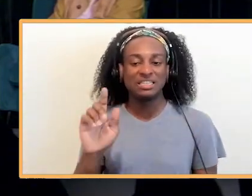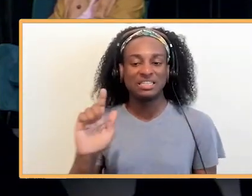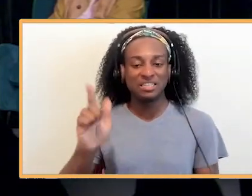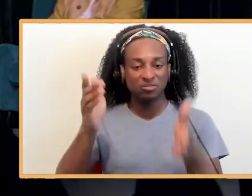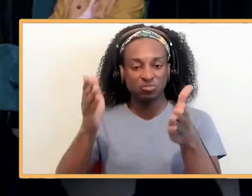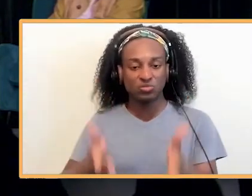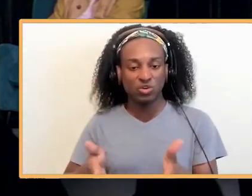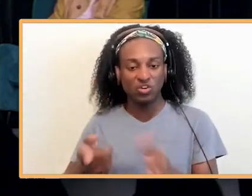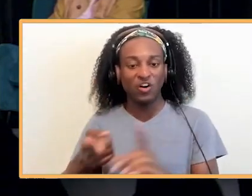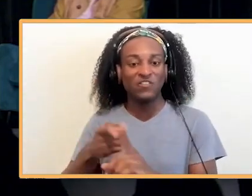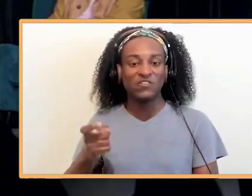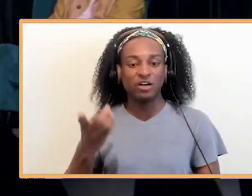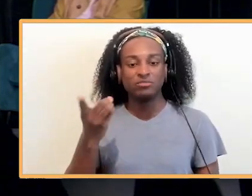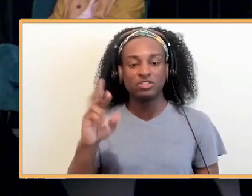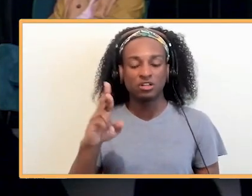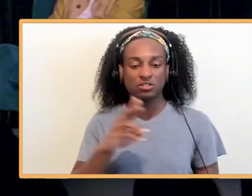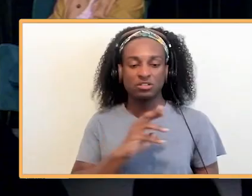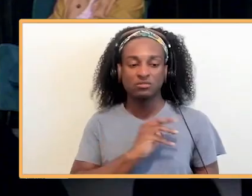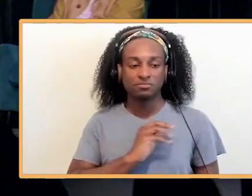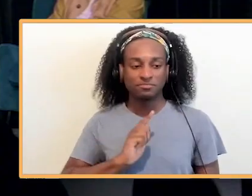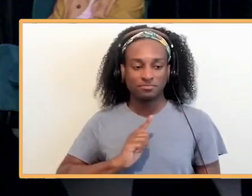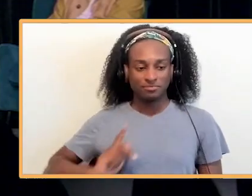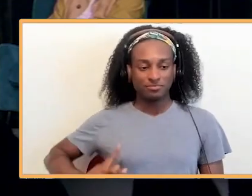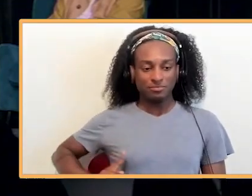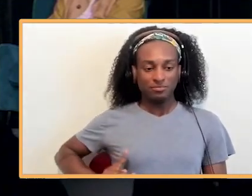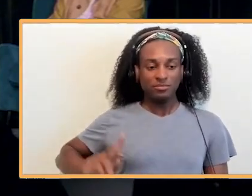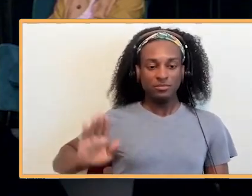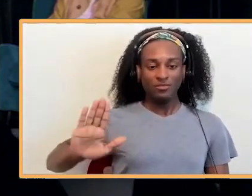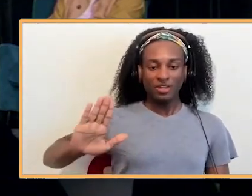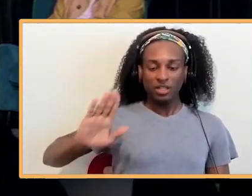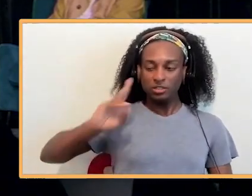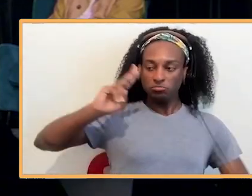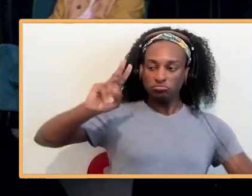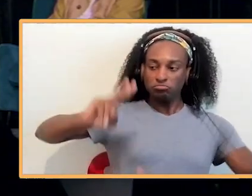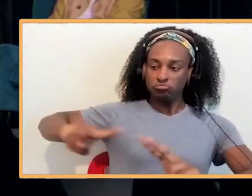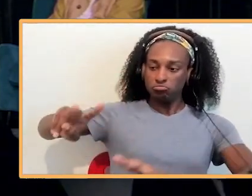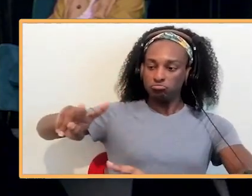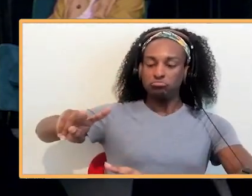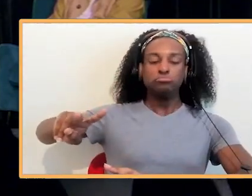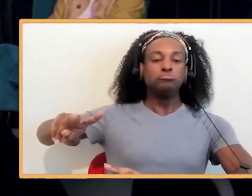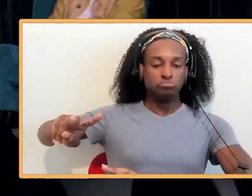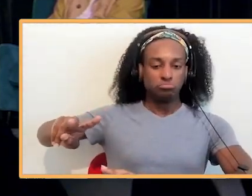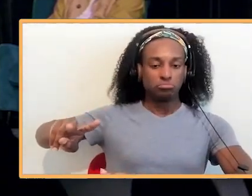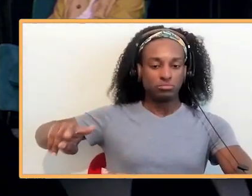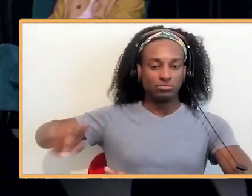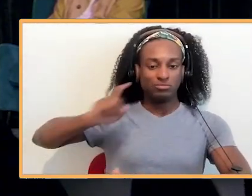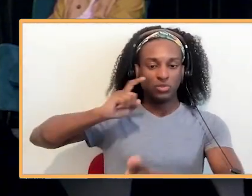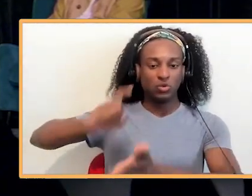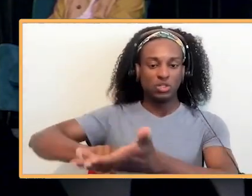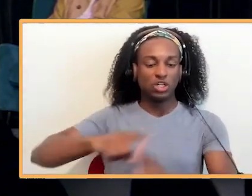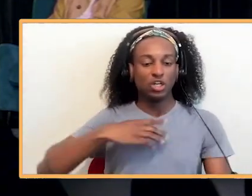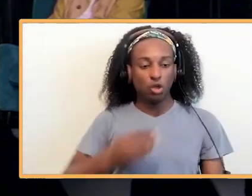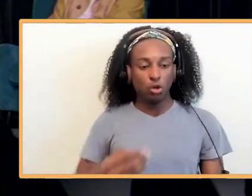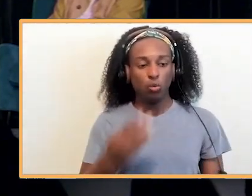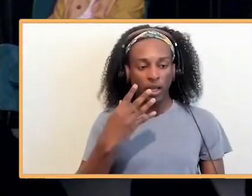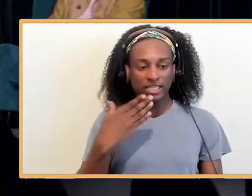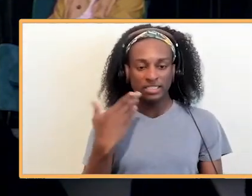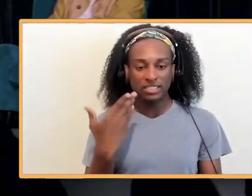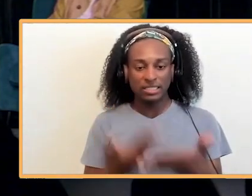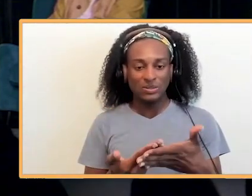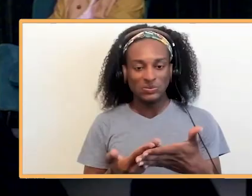Jr.'s assessment that it was white, well-meaning liberals that were going to be the biggest